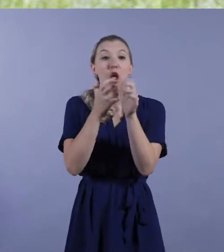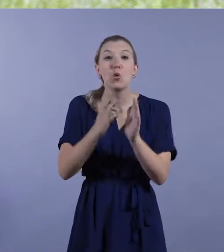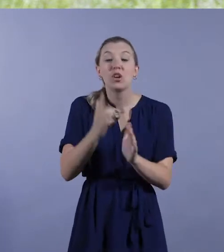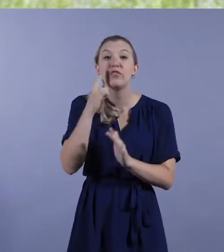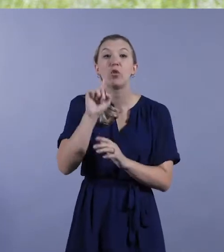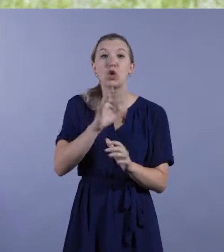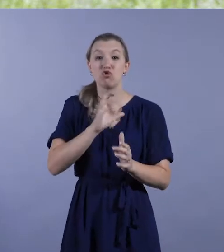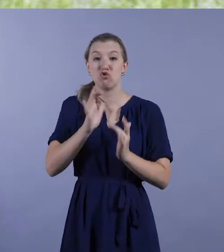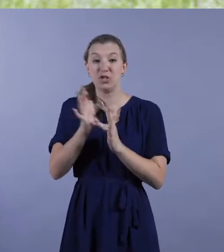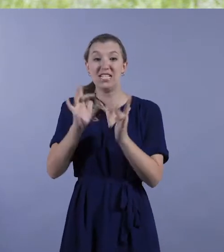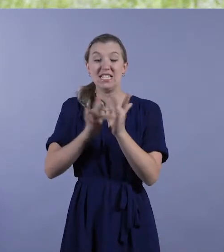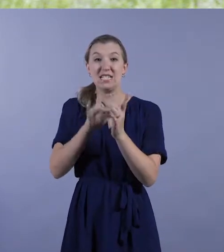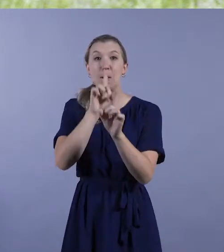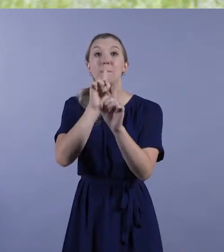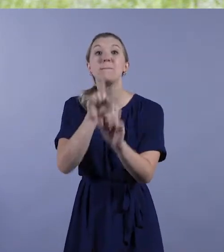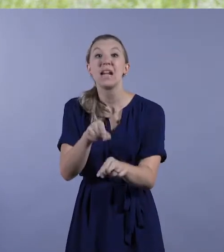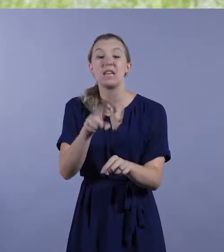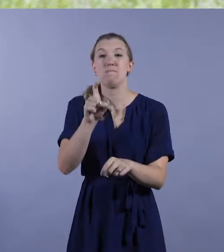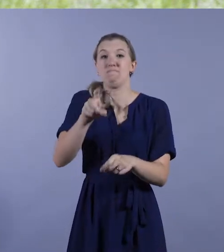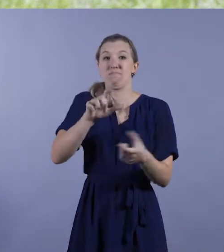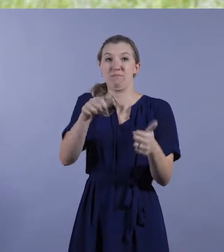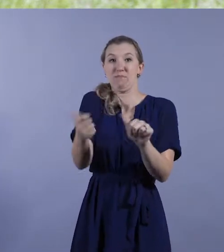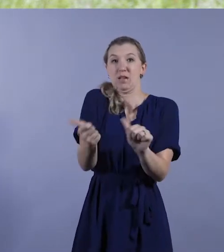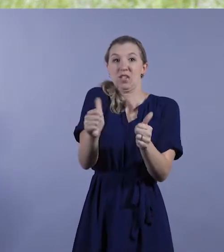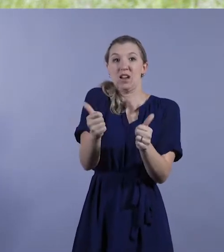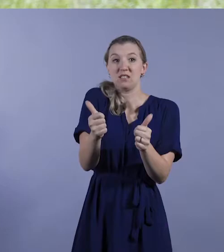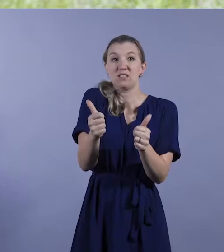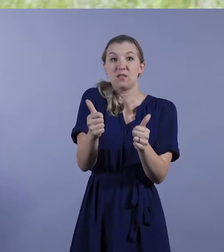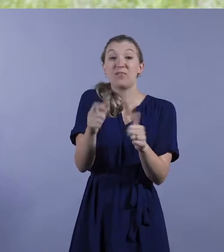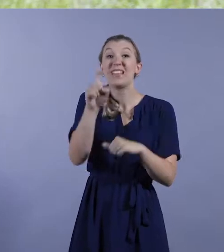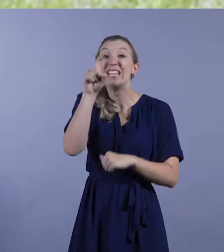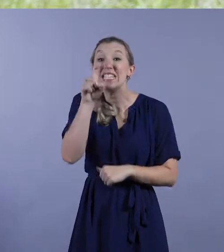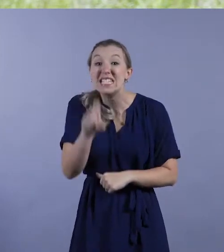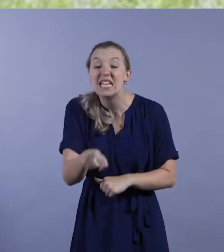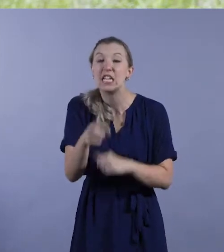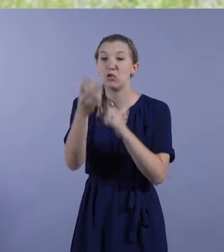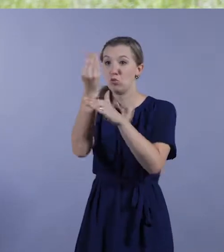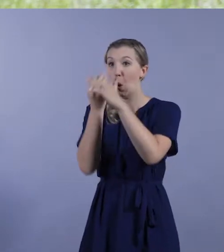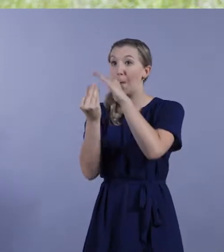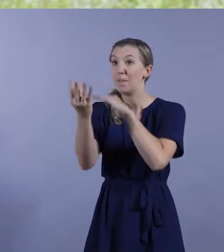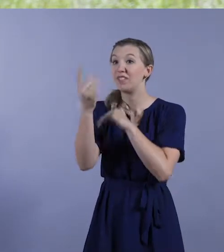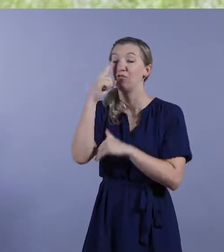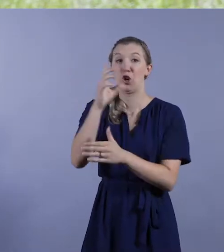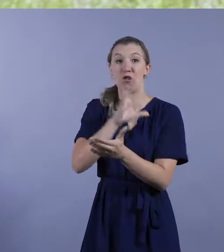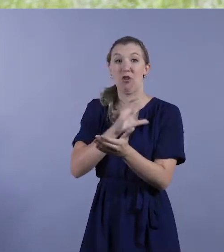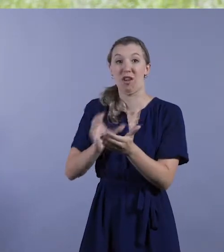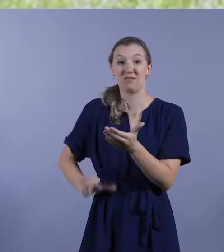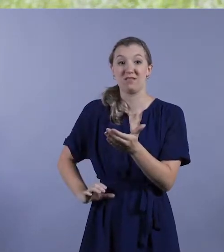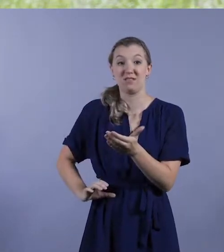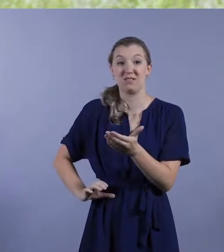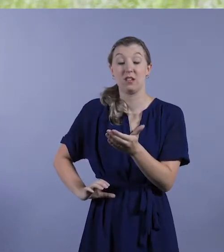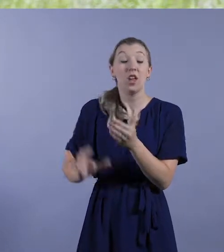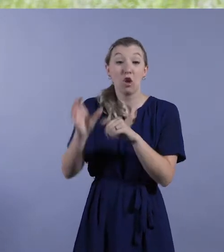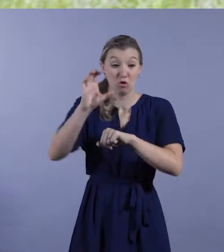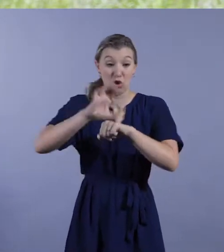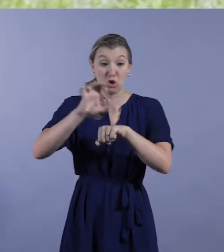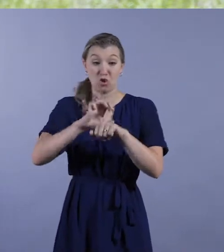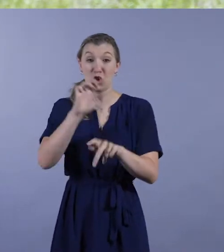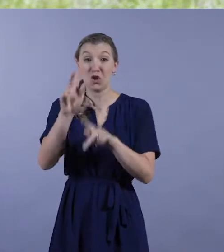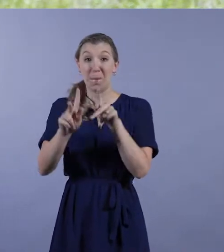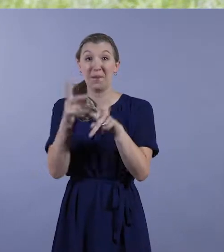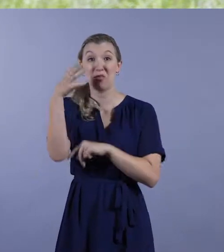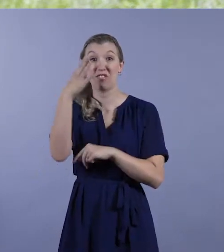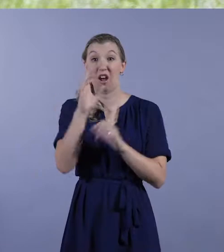commanded to be baptized. Followers need to do this out of obedience to Christ. And we, the church, the people of